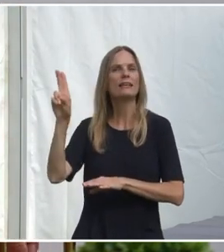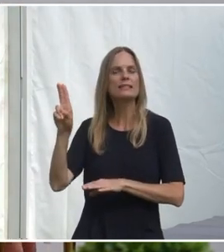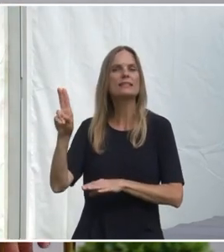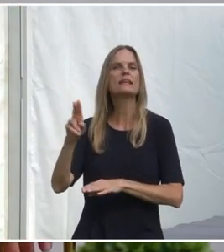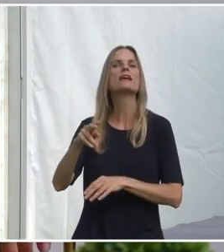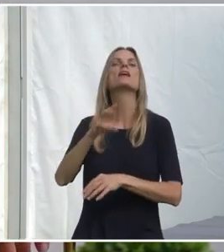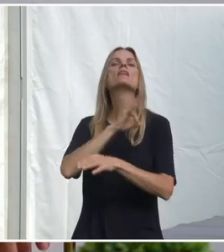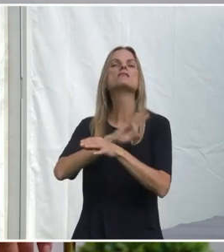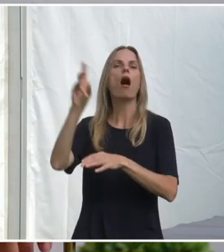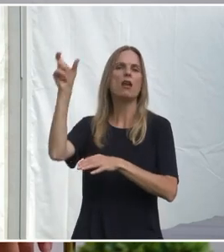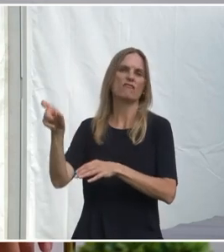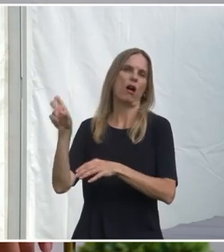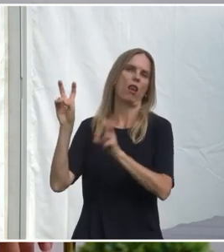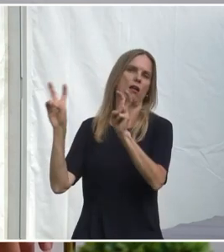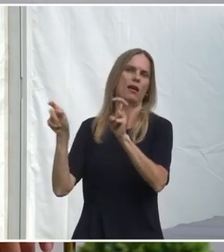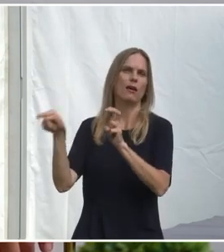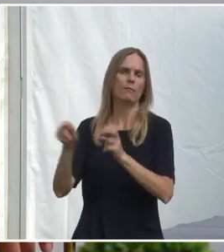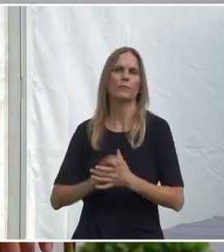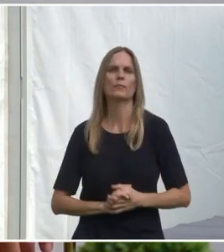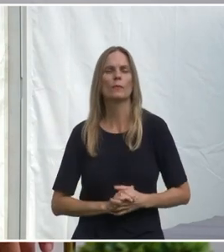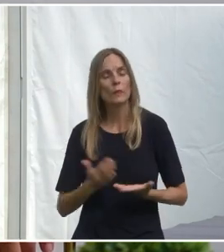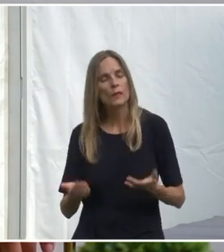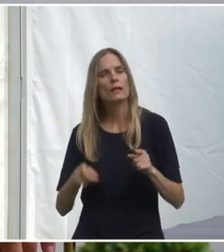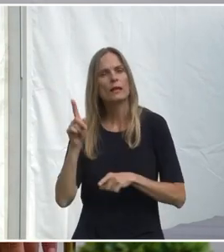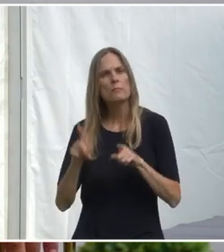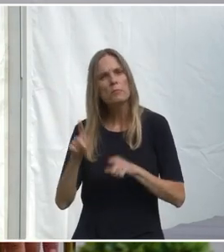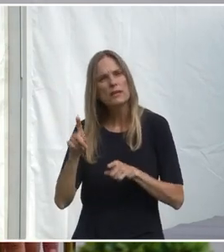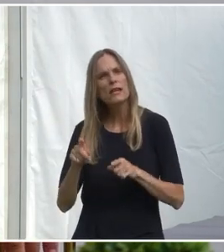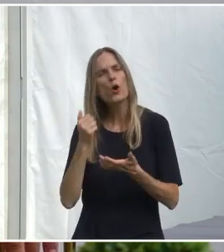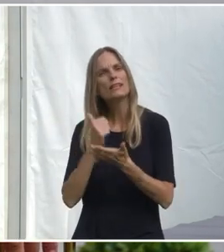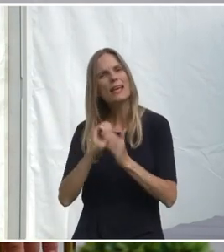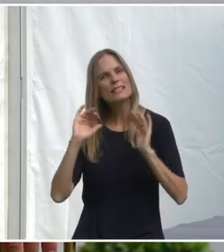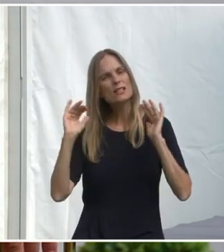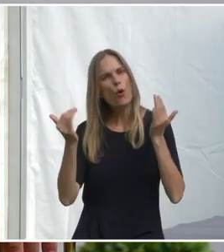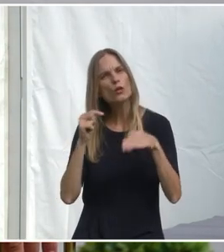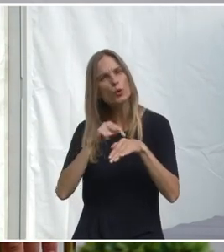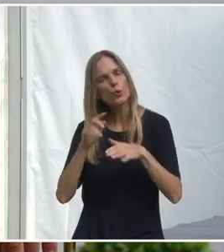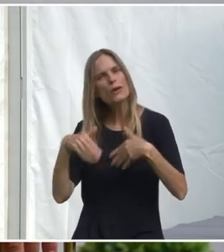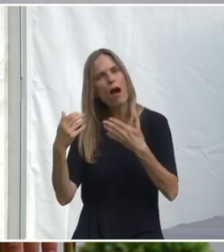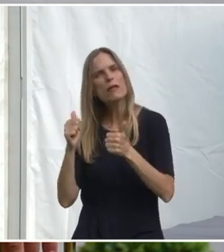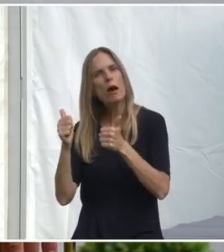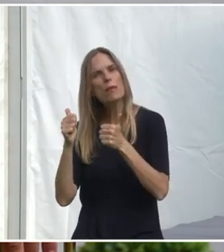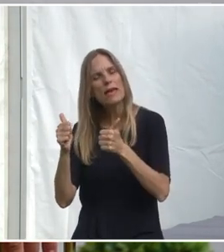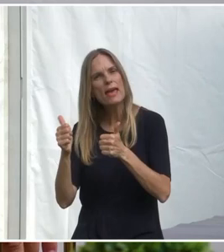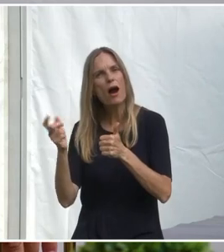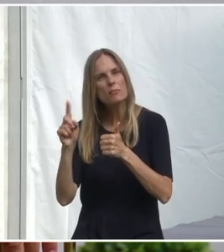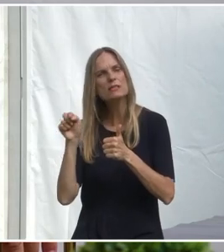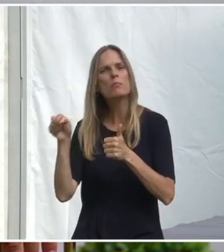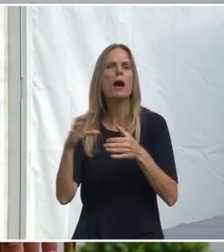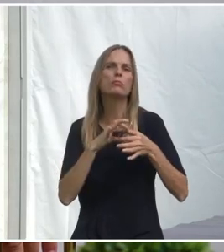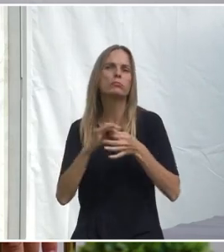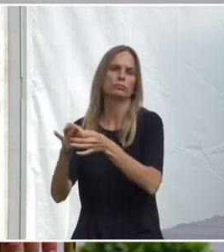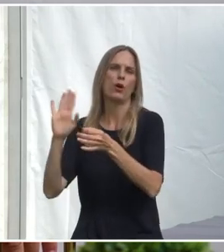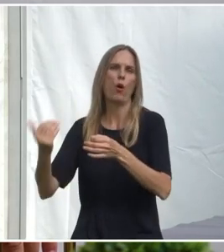to give the person the good feeling and the environment, you have to connect first with the area he is living.